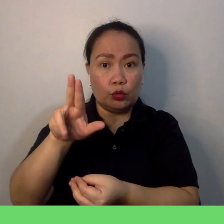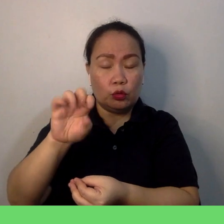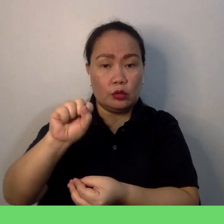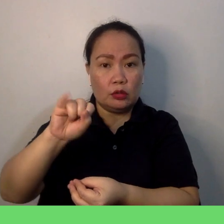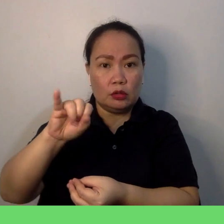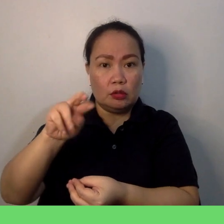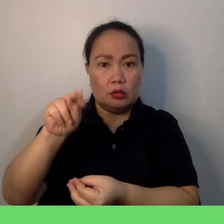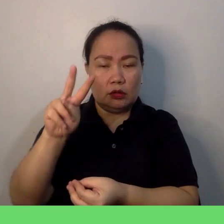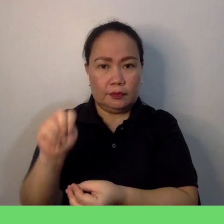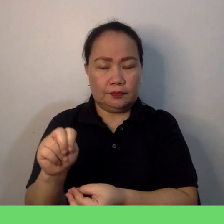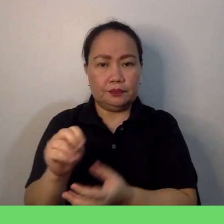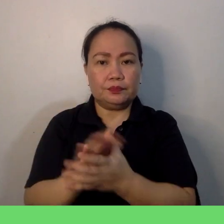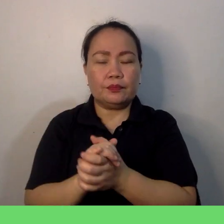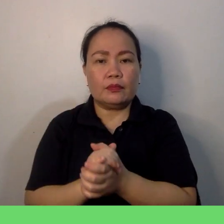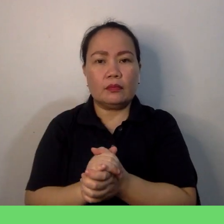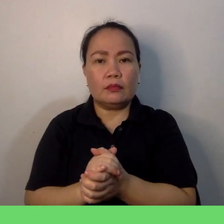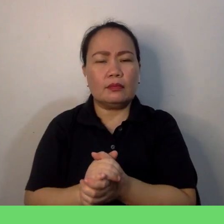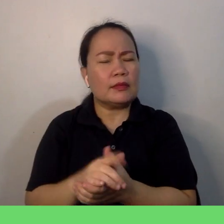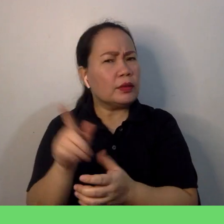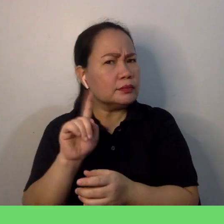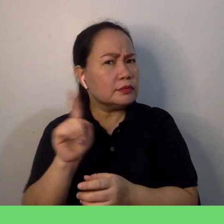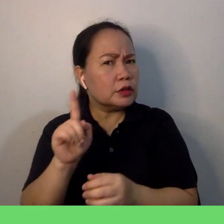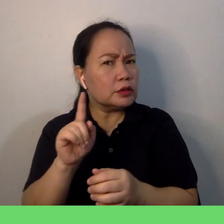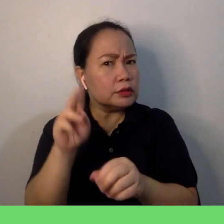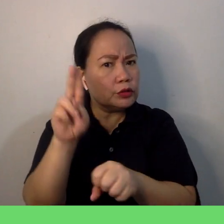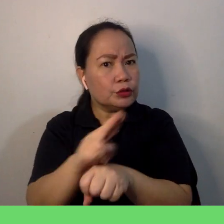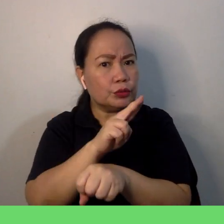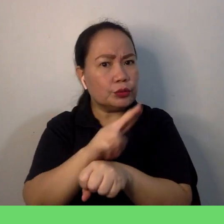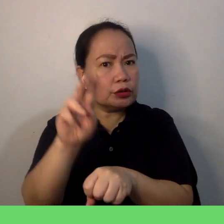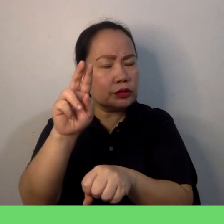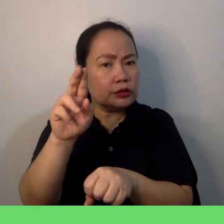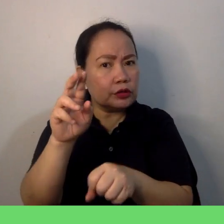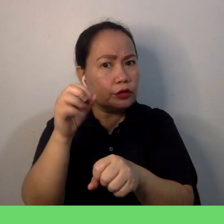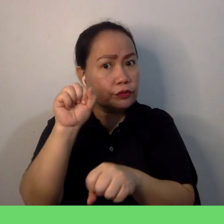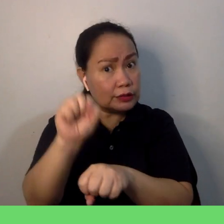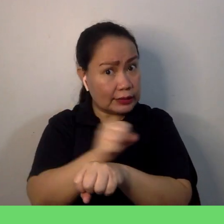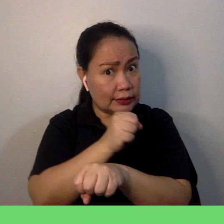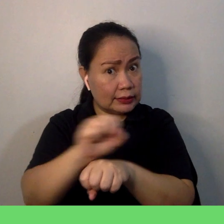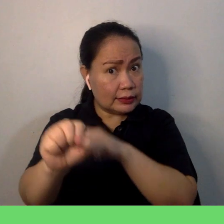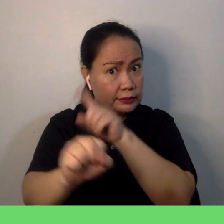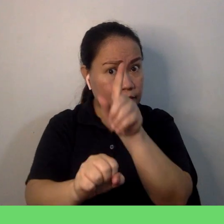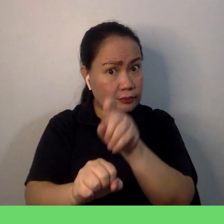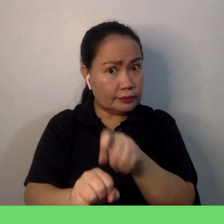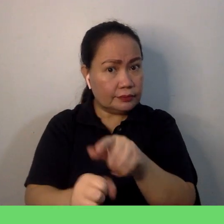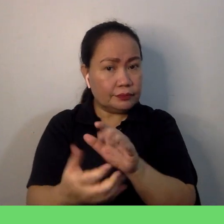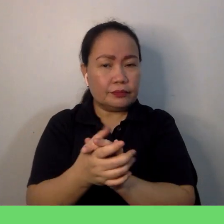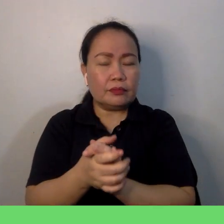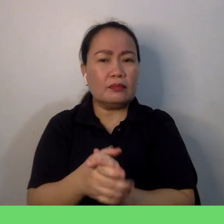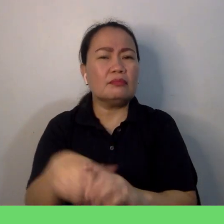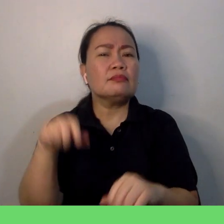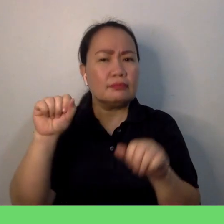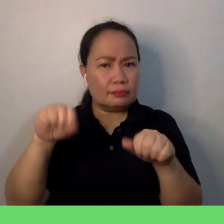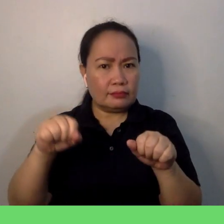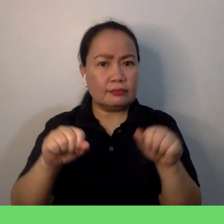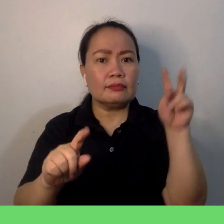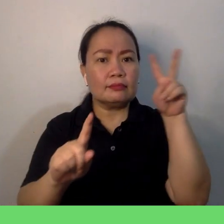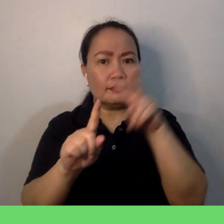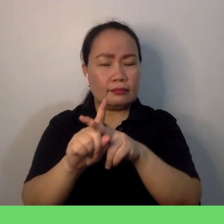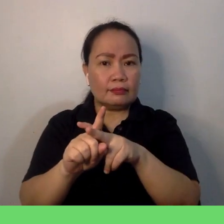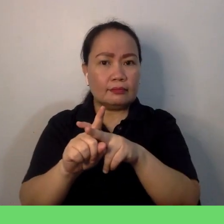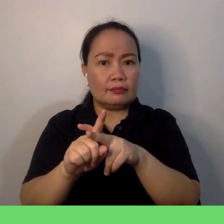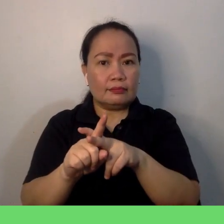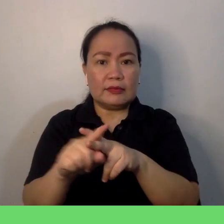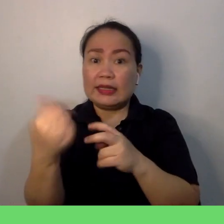uses of statistics? So statistics can be applied generally. So pwede natin siyang makita kahit saan. Actually,